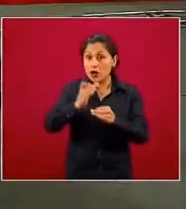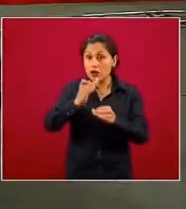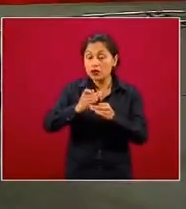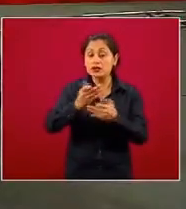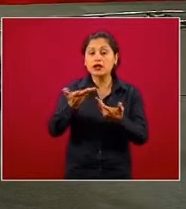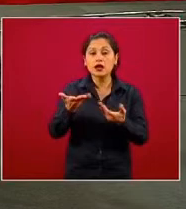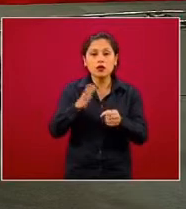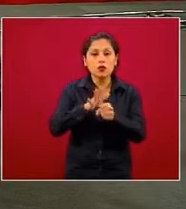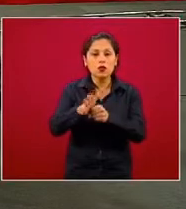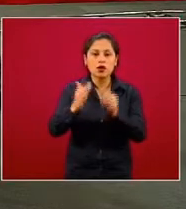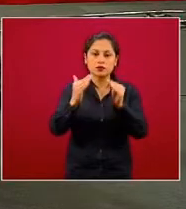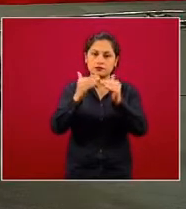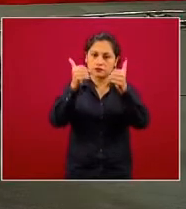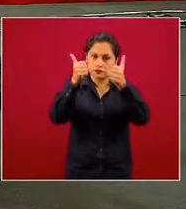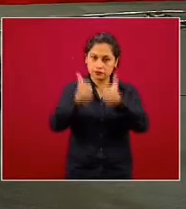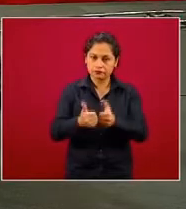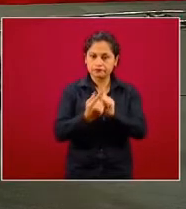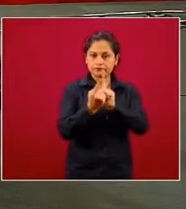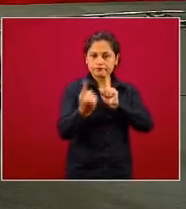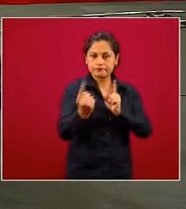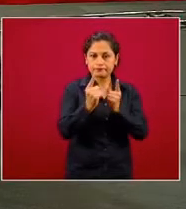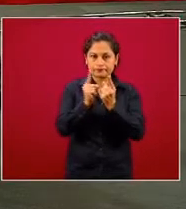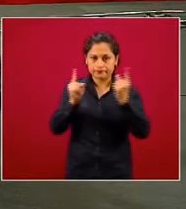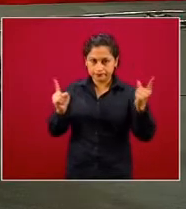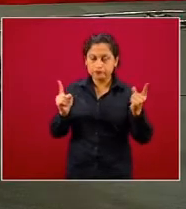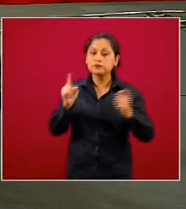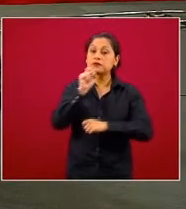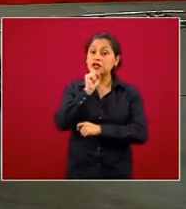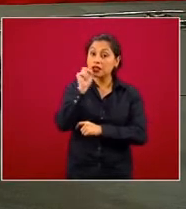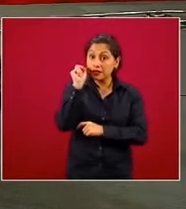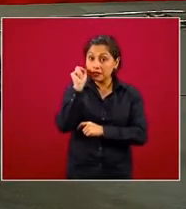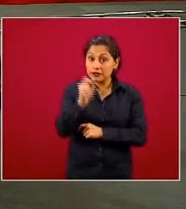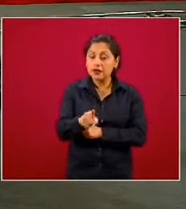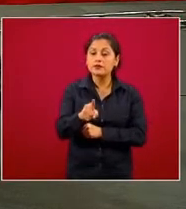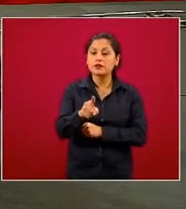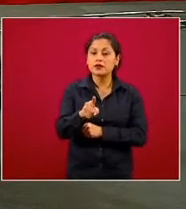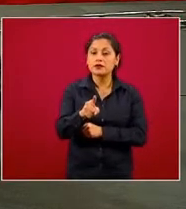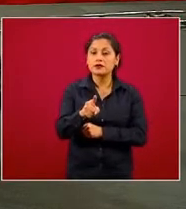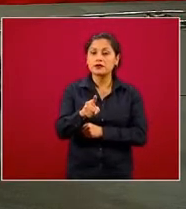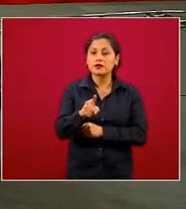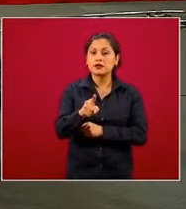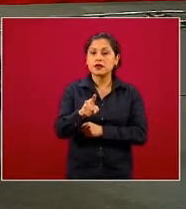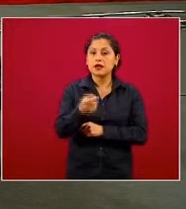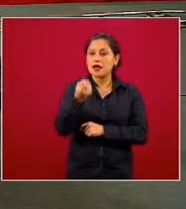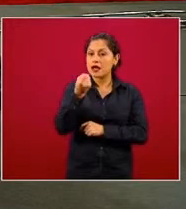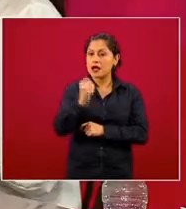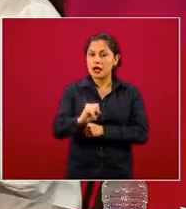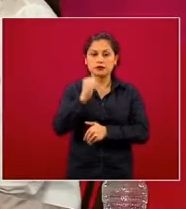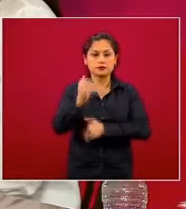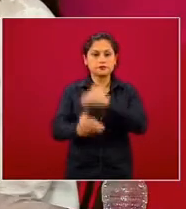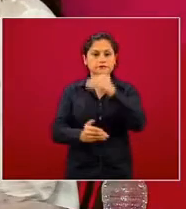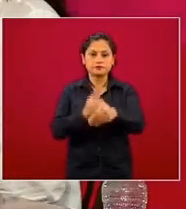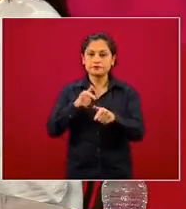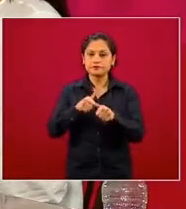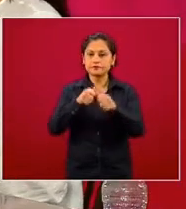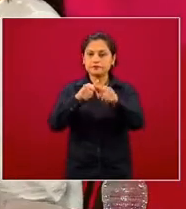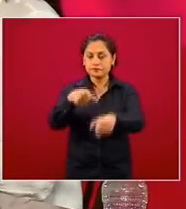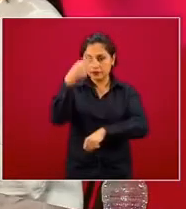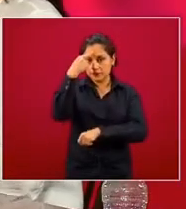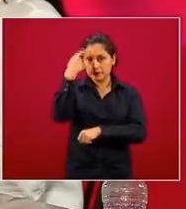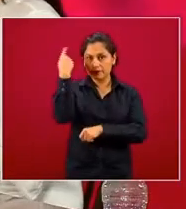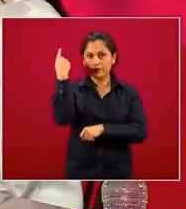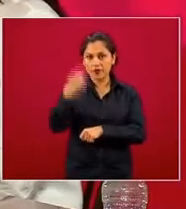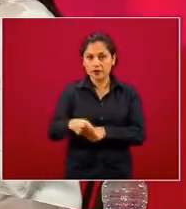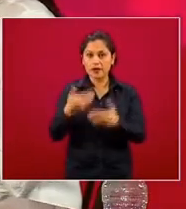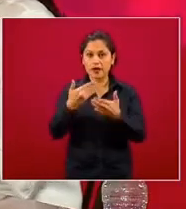safe la sana distance, distancia and keep this y condition mantener esta condición para que so esta that posibilidad we que can hemos retain